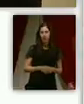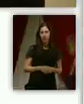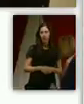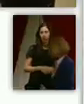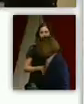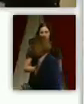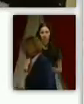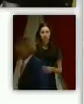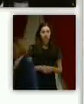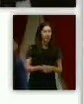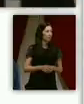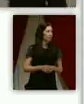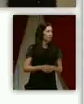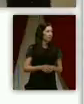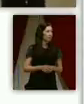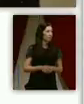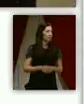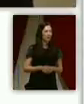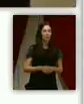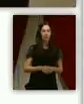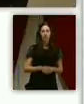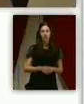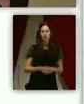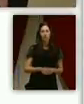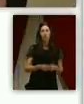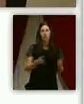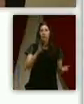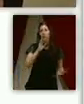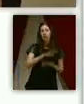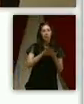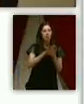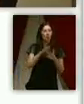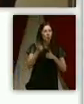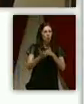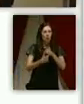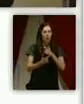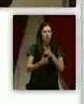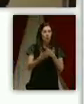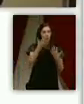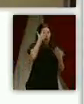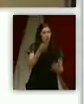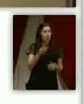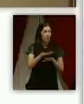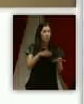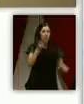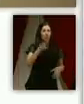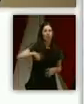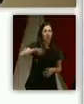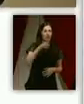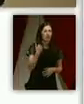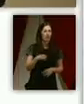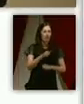¿Ya sí? Vale. Que decía que por la hora que es, creo que la mayoría de vosotros estáis